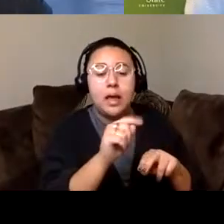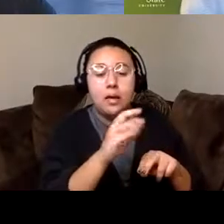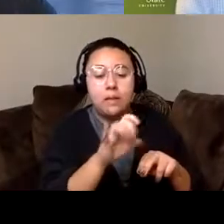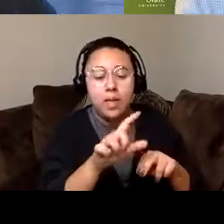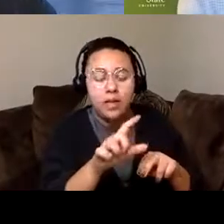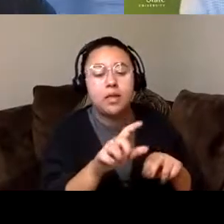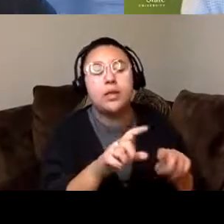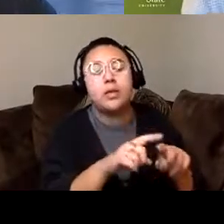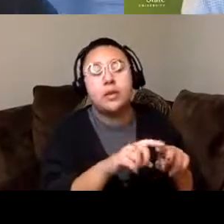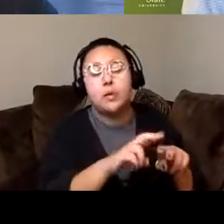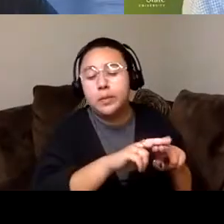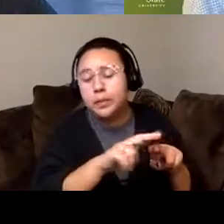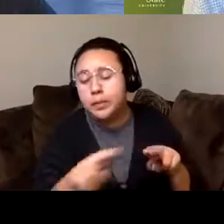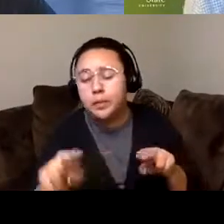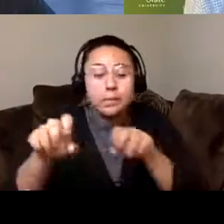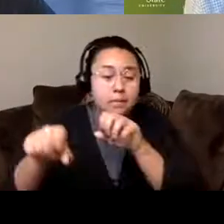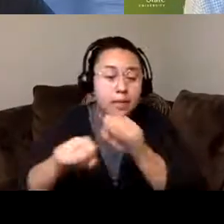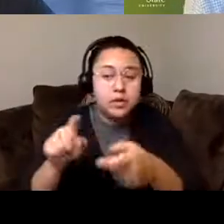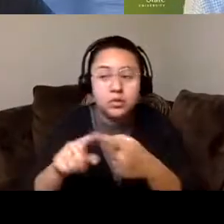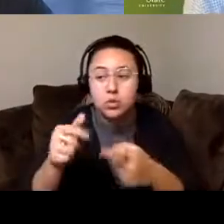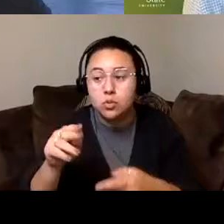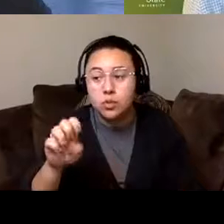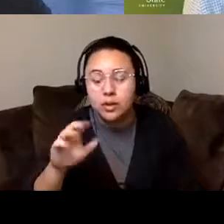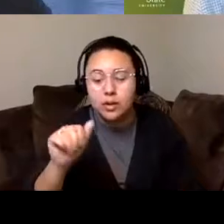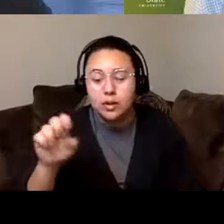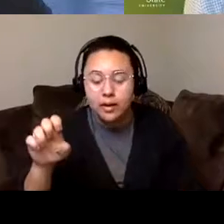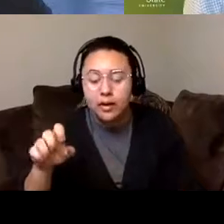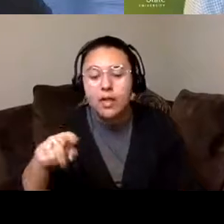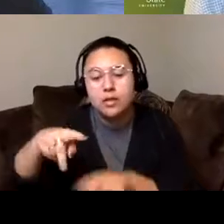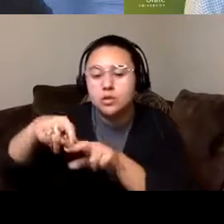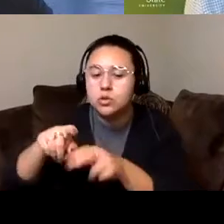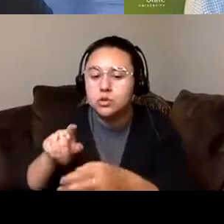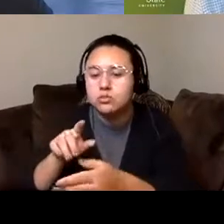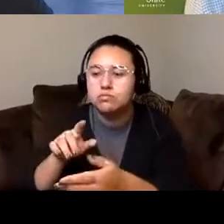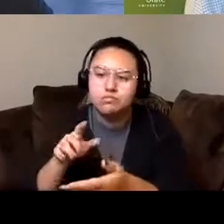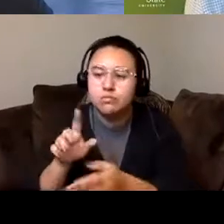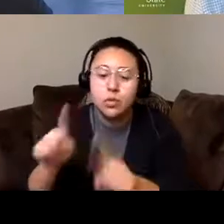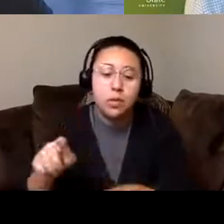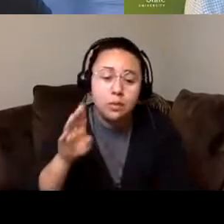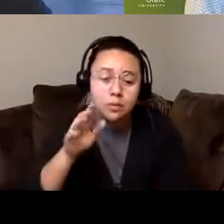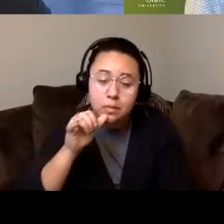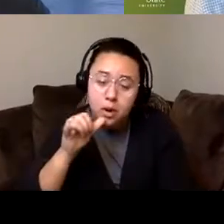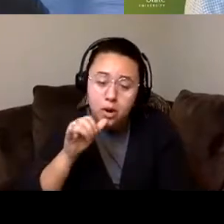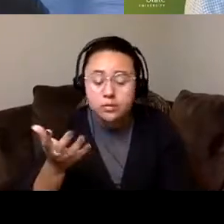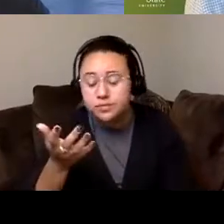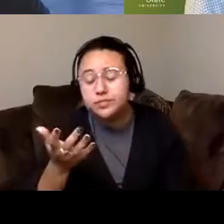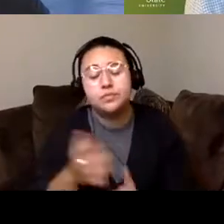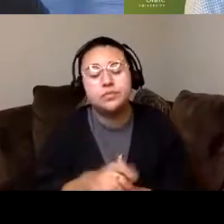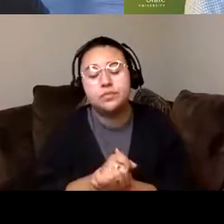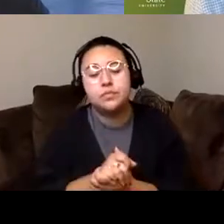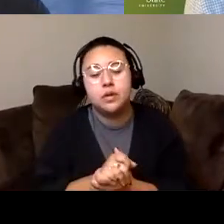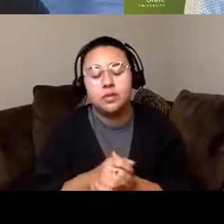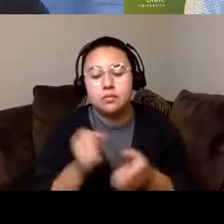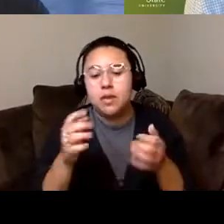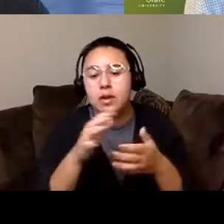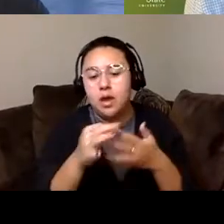Queen Anne and then use a scooter to hit up a brewery or something like that. And so I think there are a lot of different options there that we're looking at. And there are a lot of fronts